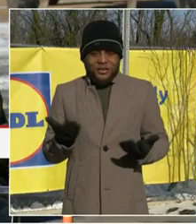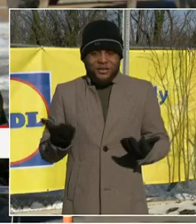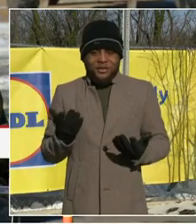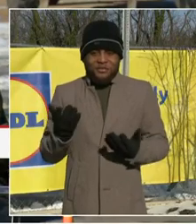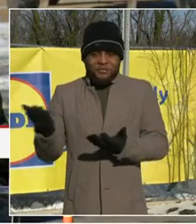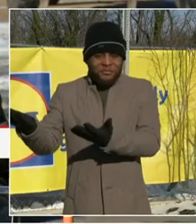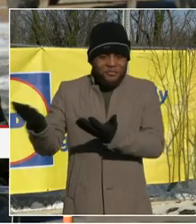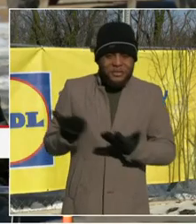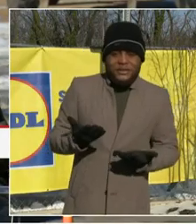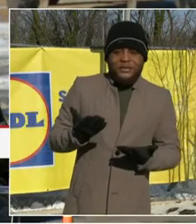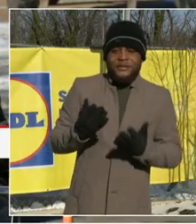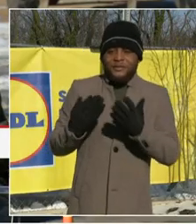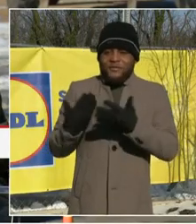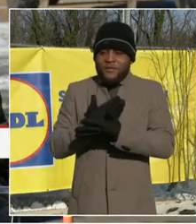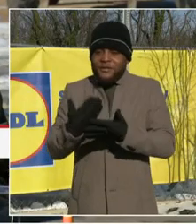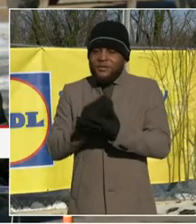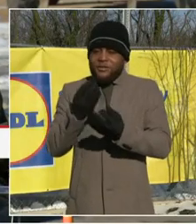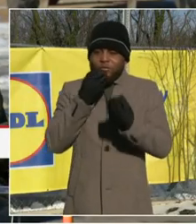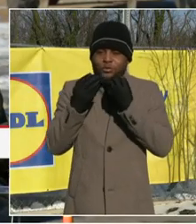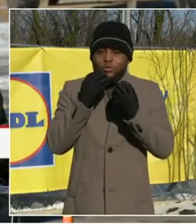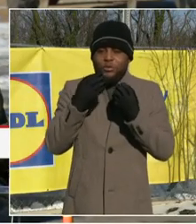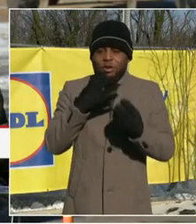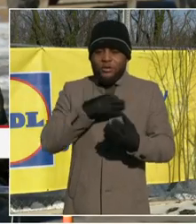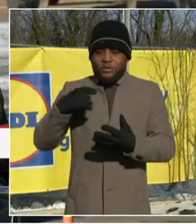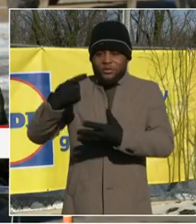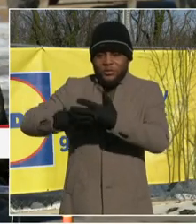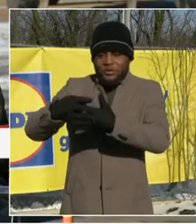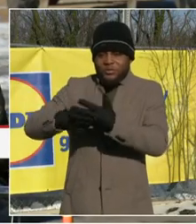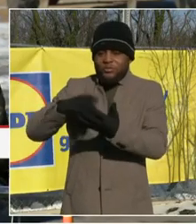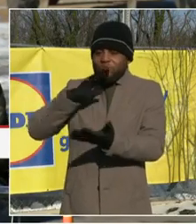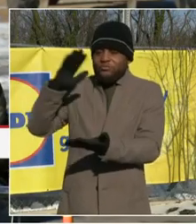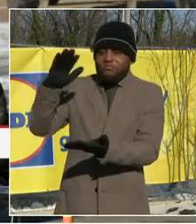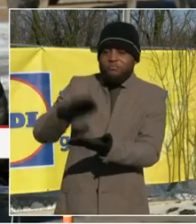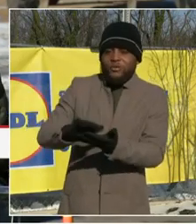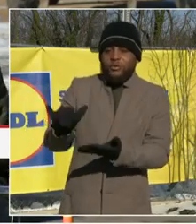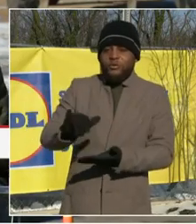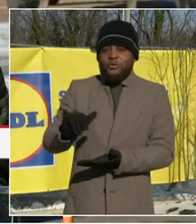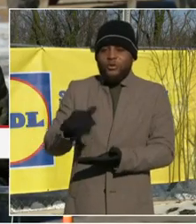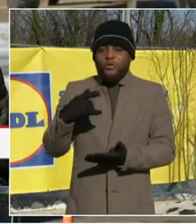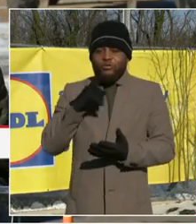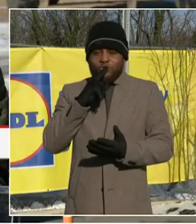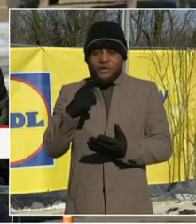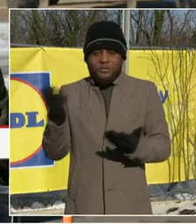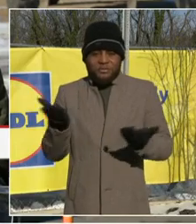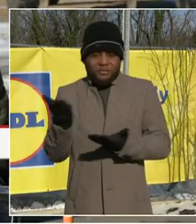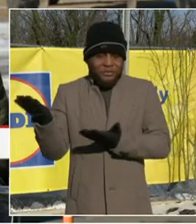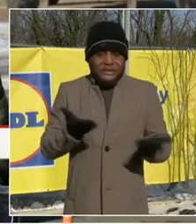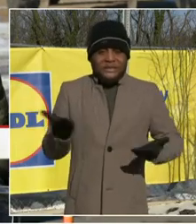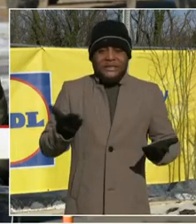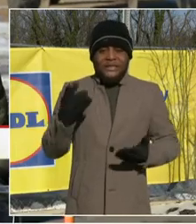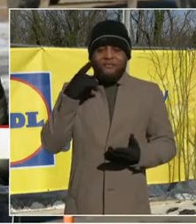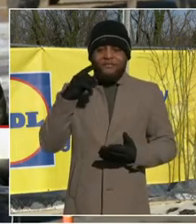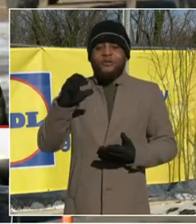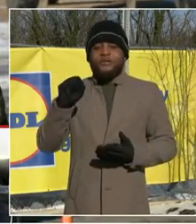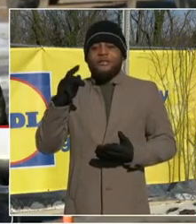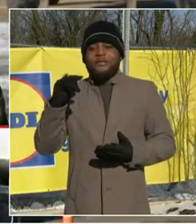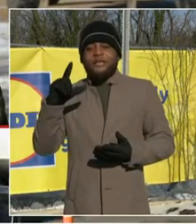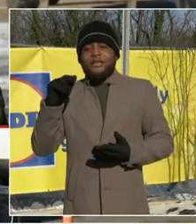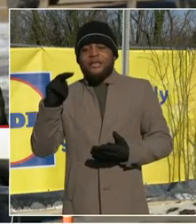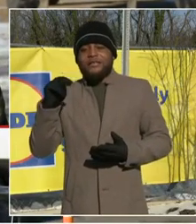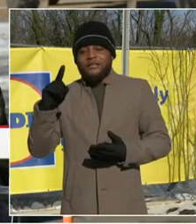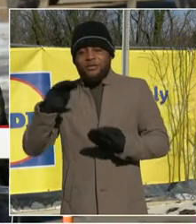products and unbeatable prices to this community, to the Skyland community and beyond. So that's a huge part of what we do.